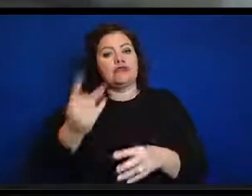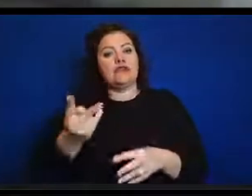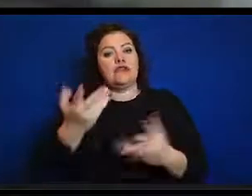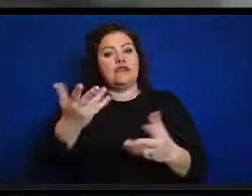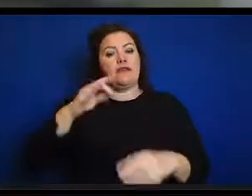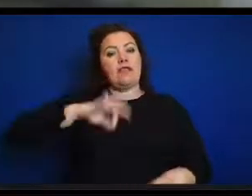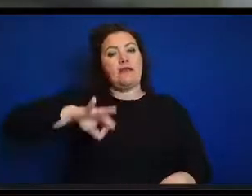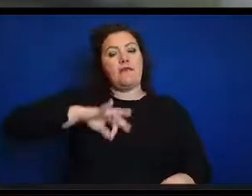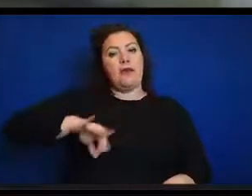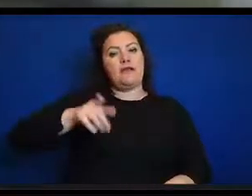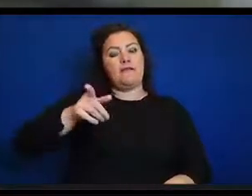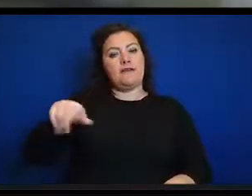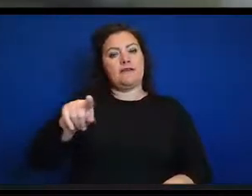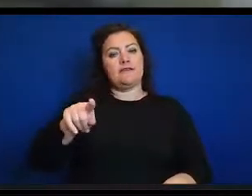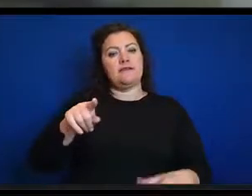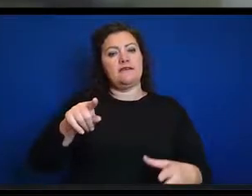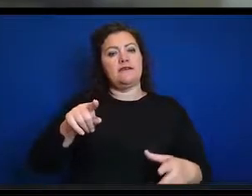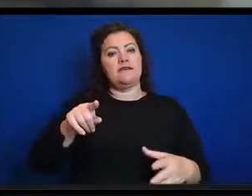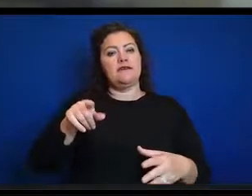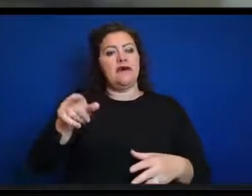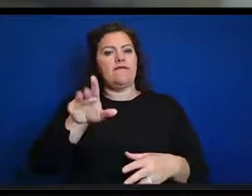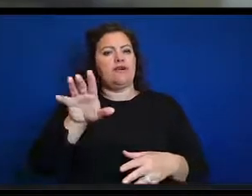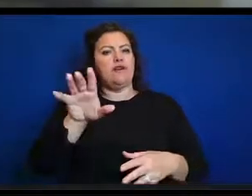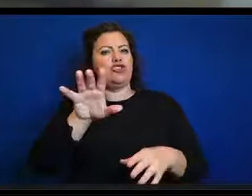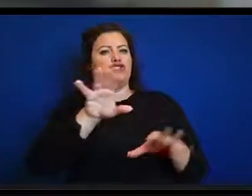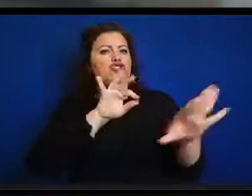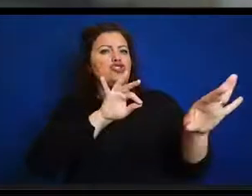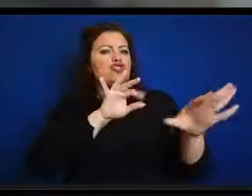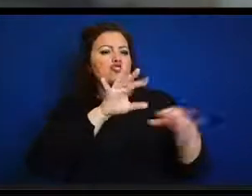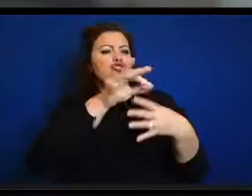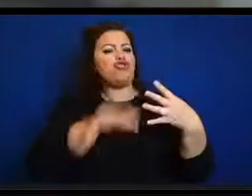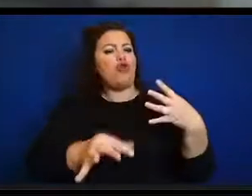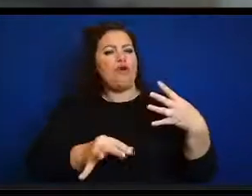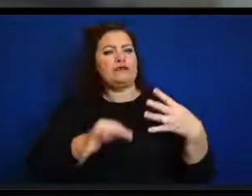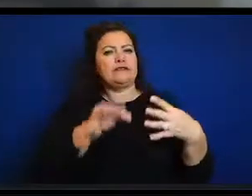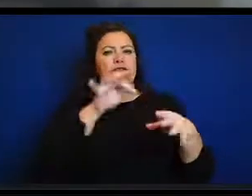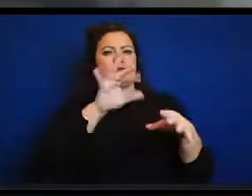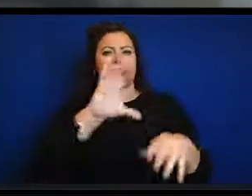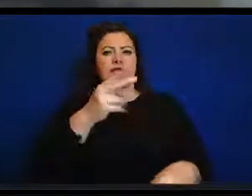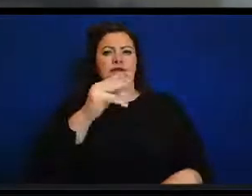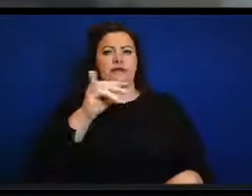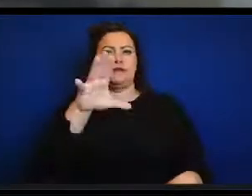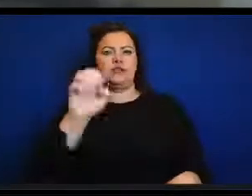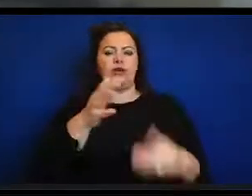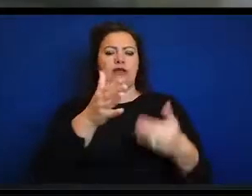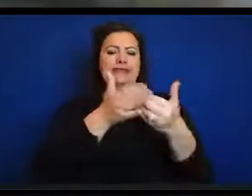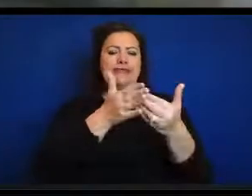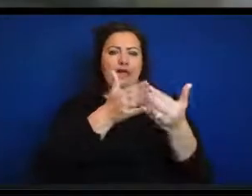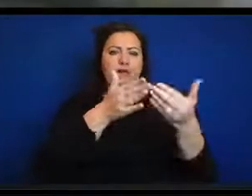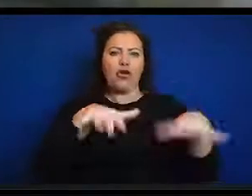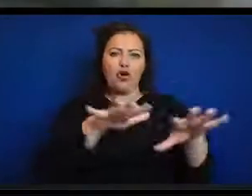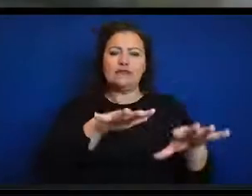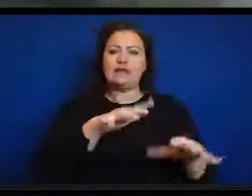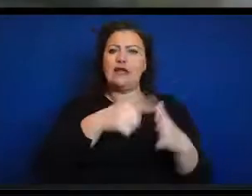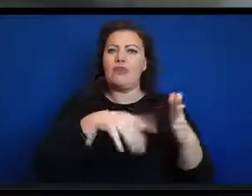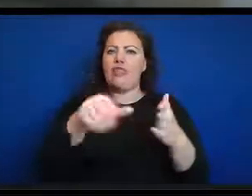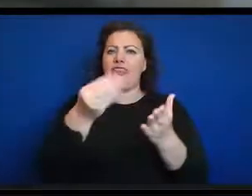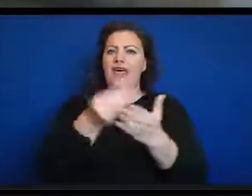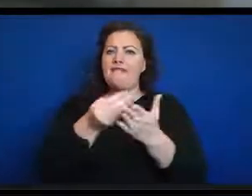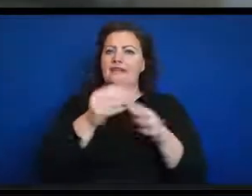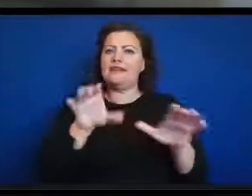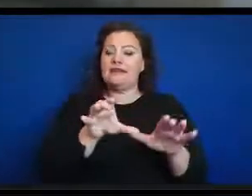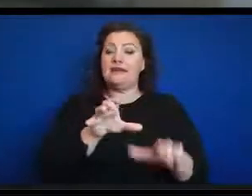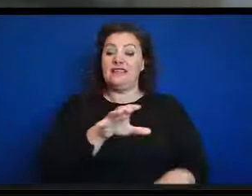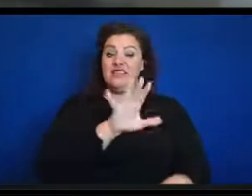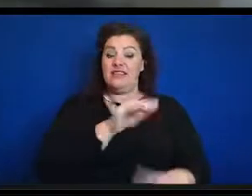benefits of choice neighborhoods and what that funding does. It changes the lives of